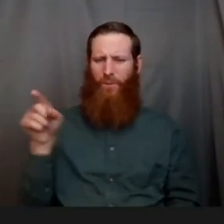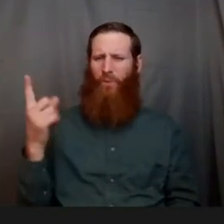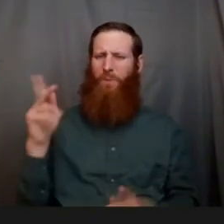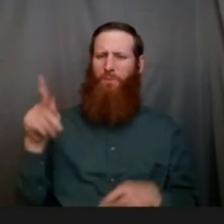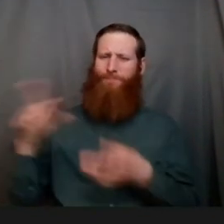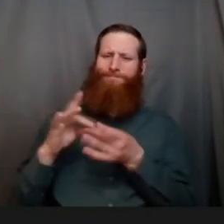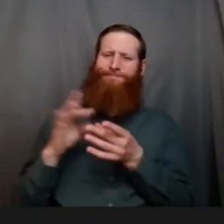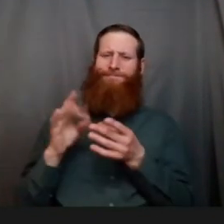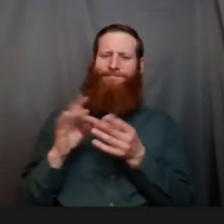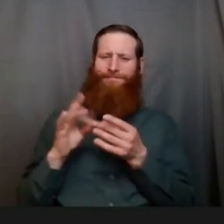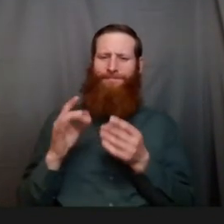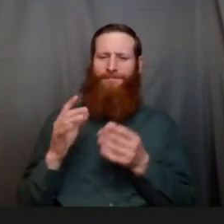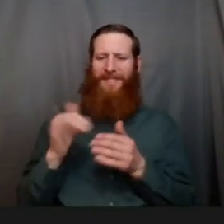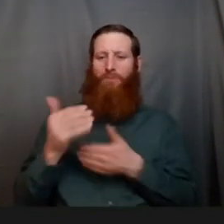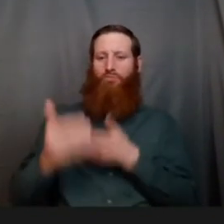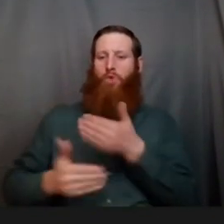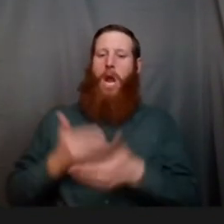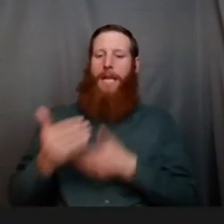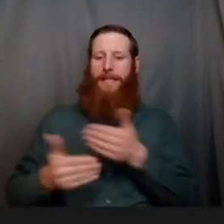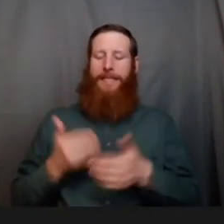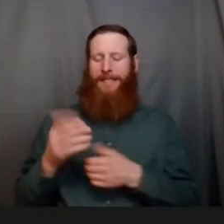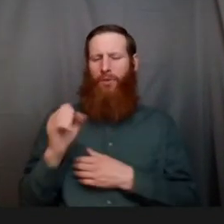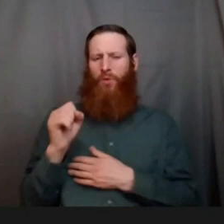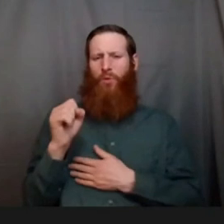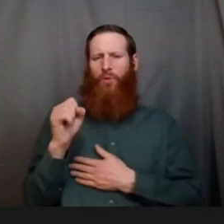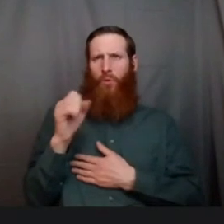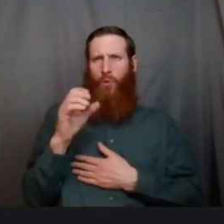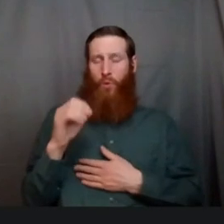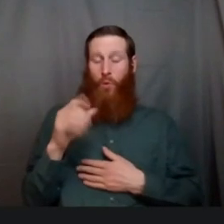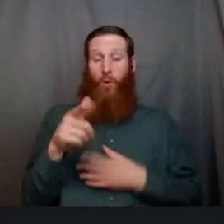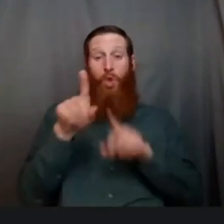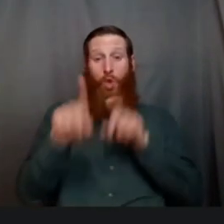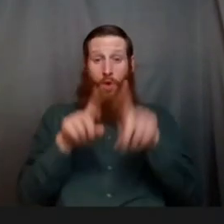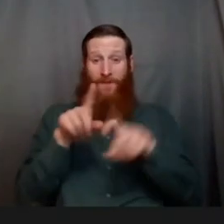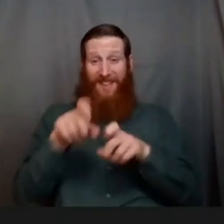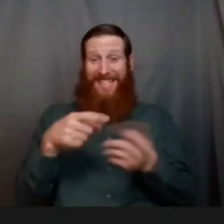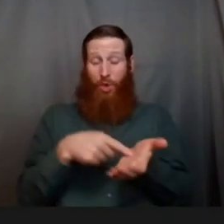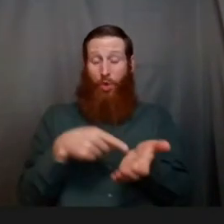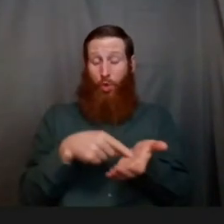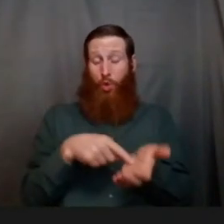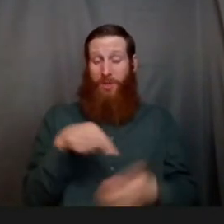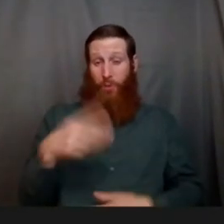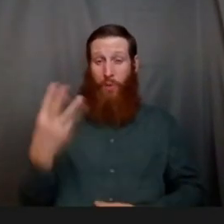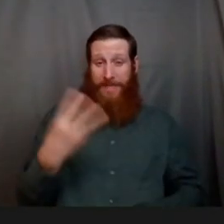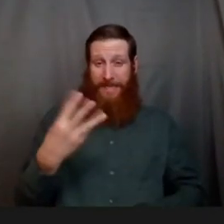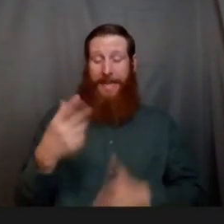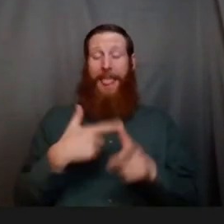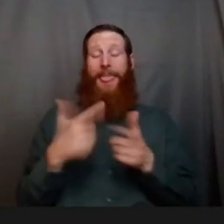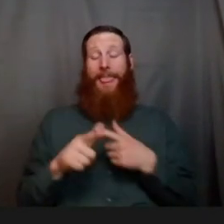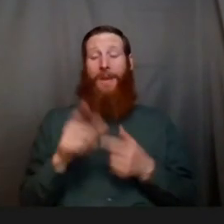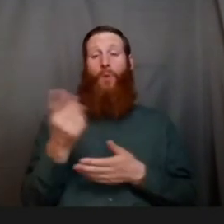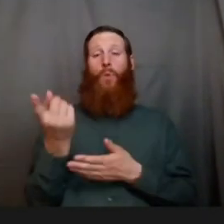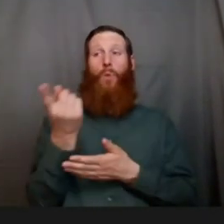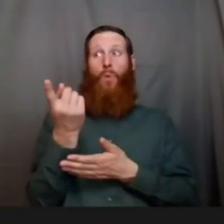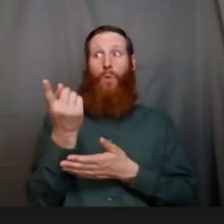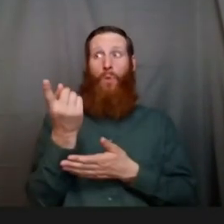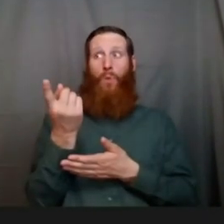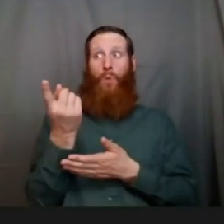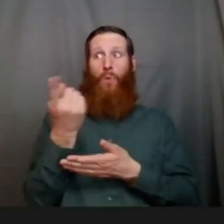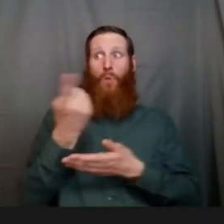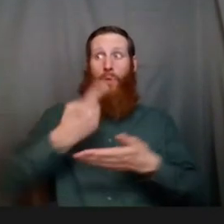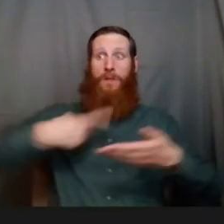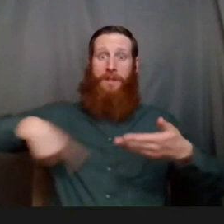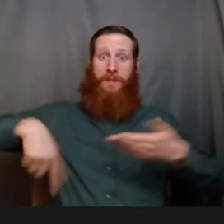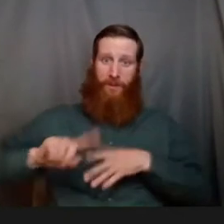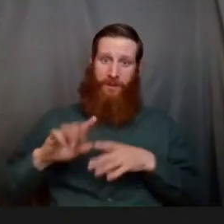change process that can happen. And so again, surveys are due Wednesday, and then there's a week, another week to talk to school